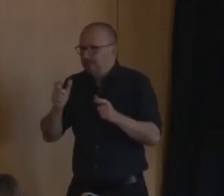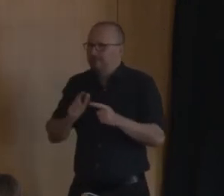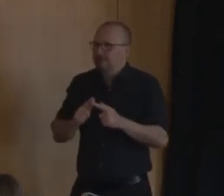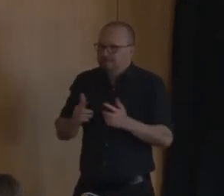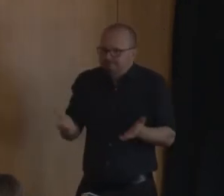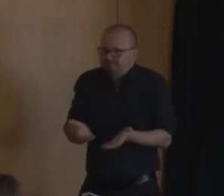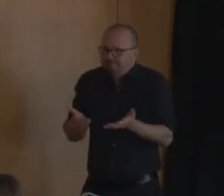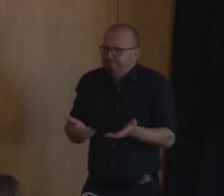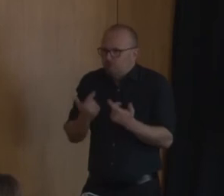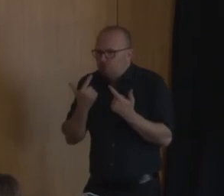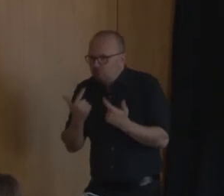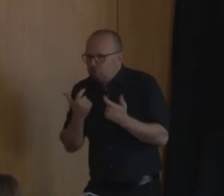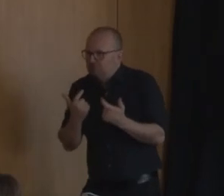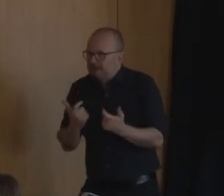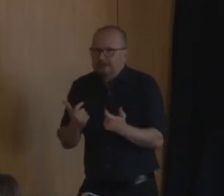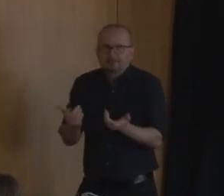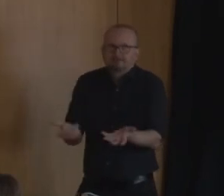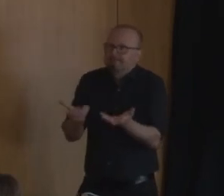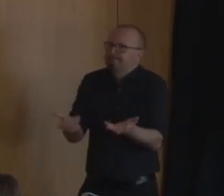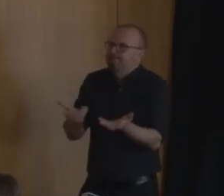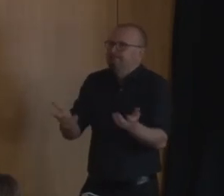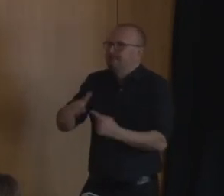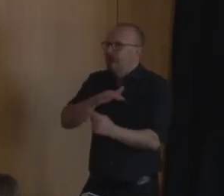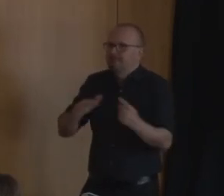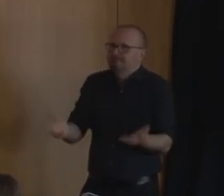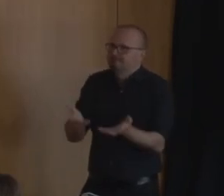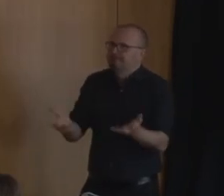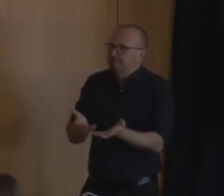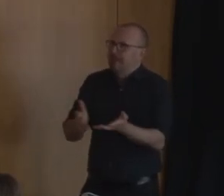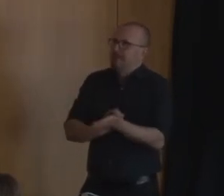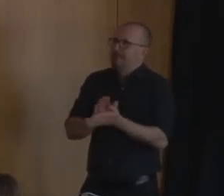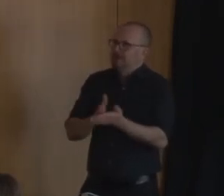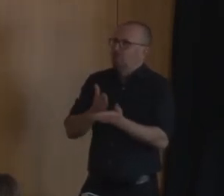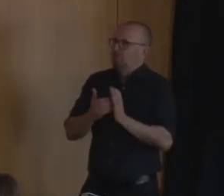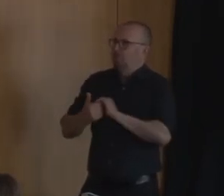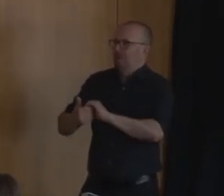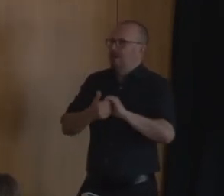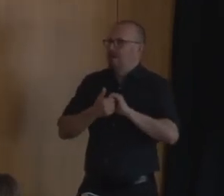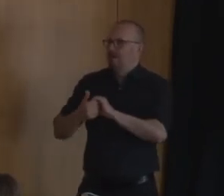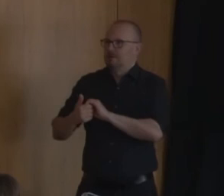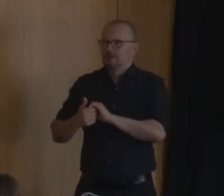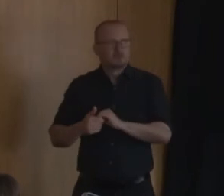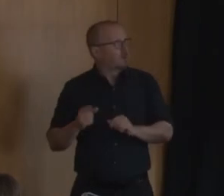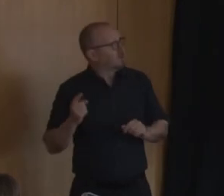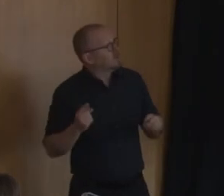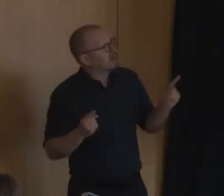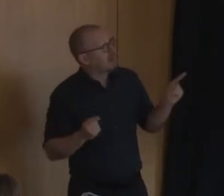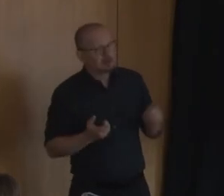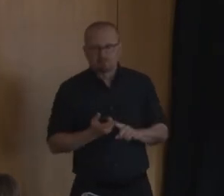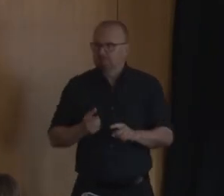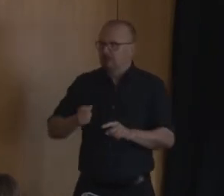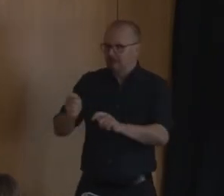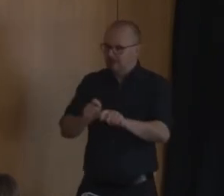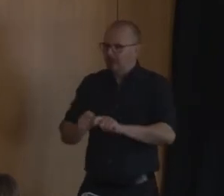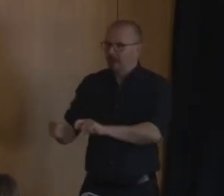means working together. So it's part of the concept. And here you place your hands, I hope you get to do this, on a beautiful carved